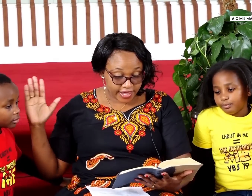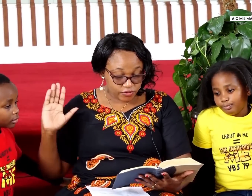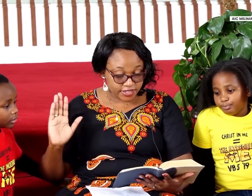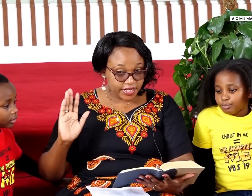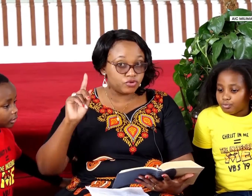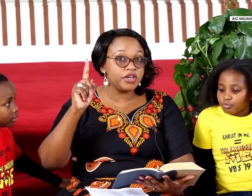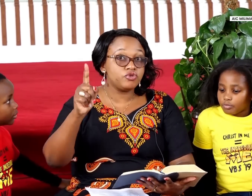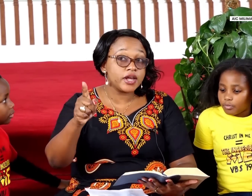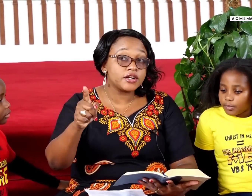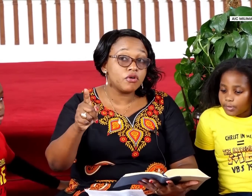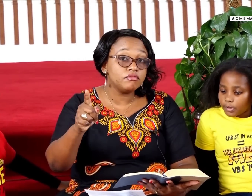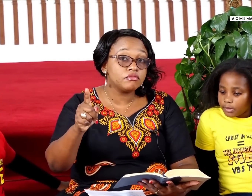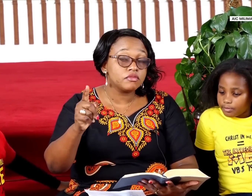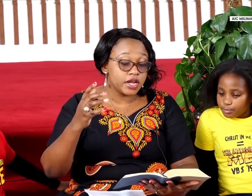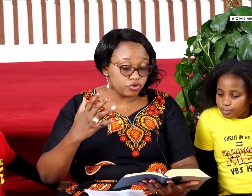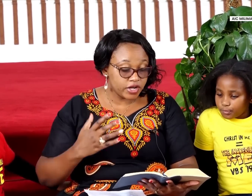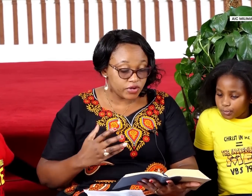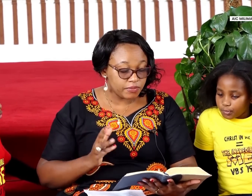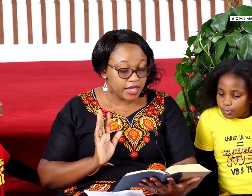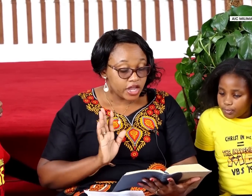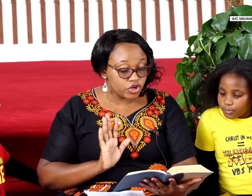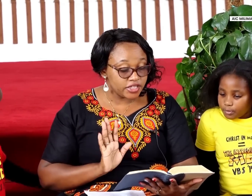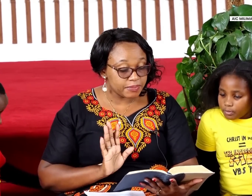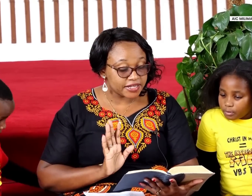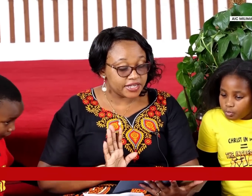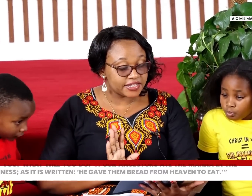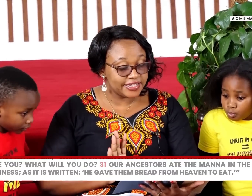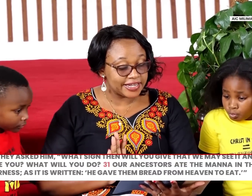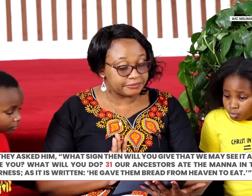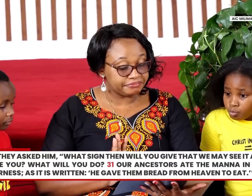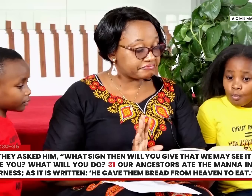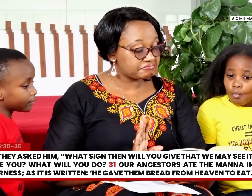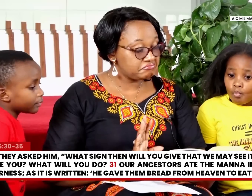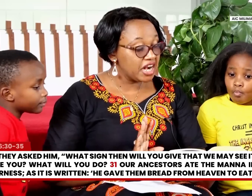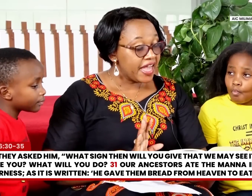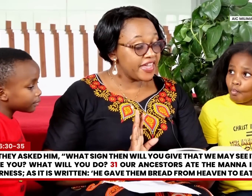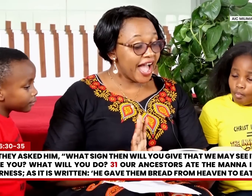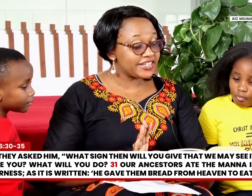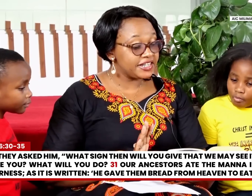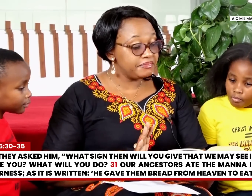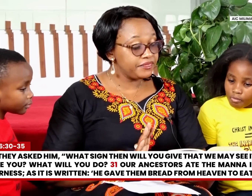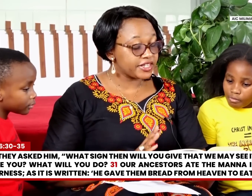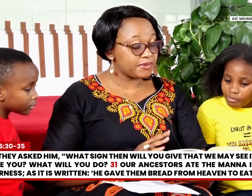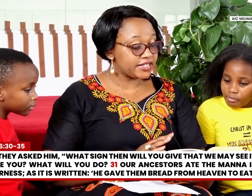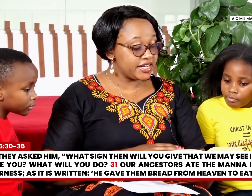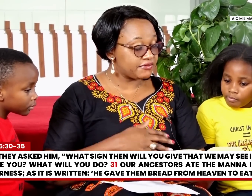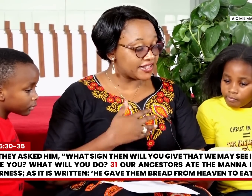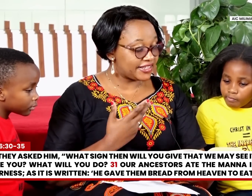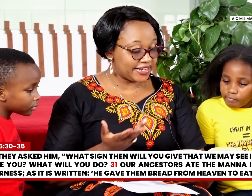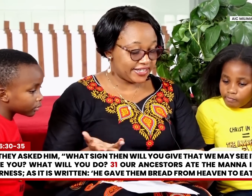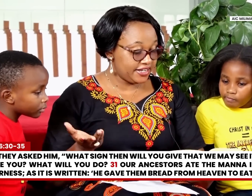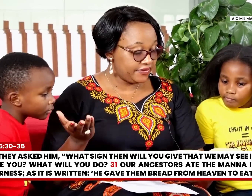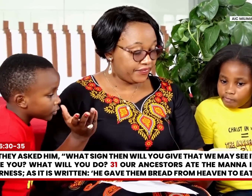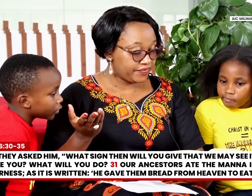Are we together? Are you listening to me, children at home? And children with me? John chapter 6. Listen. They asked him, chapter 6